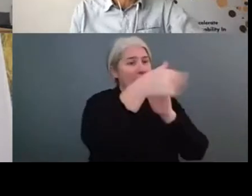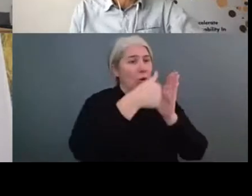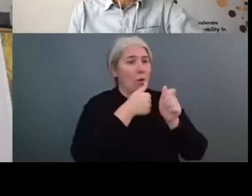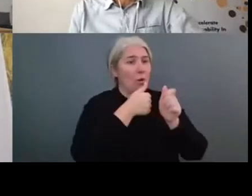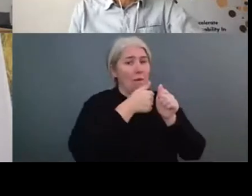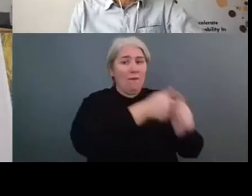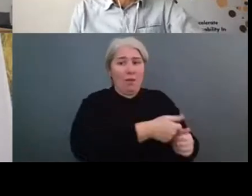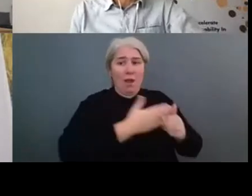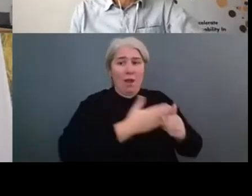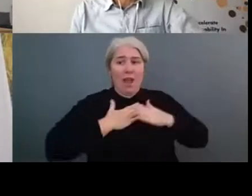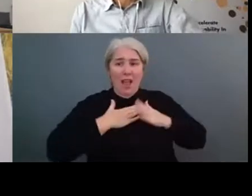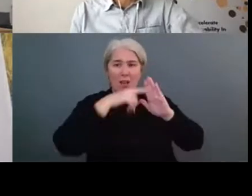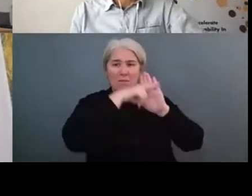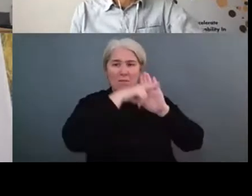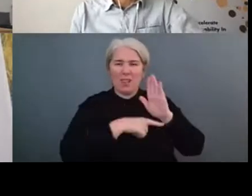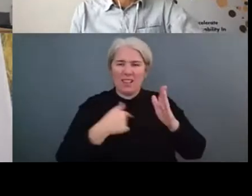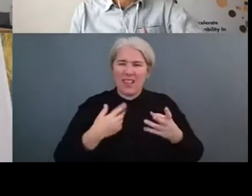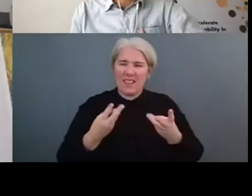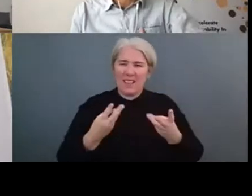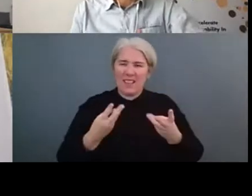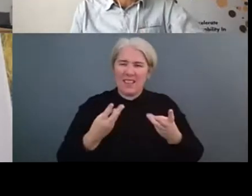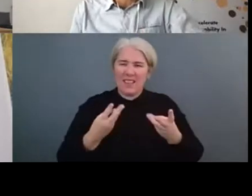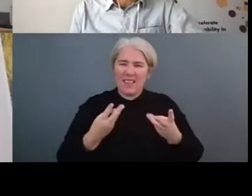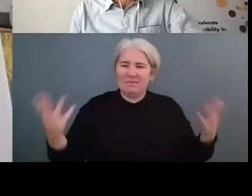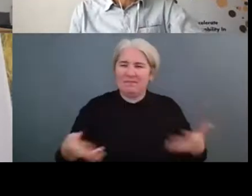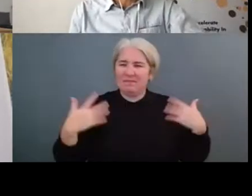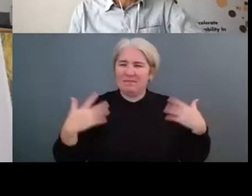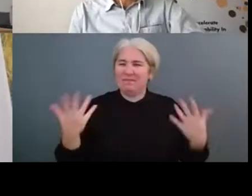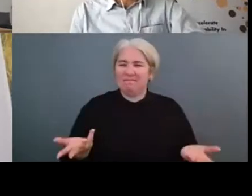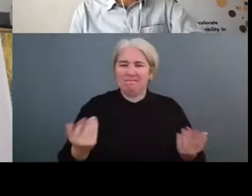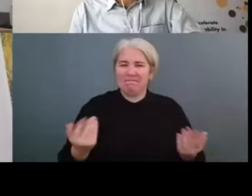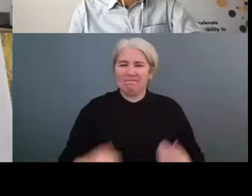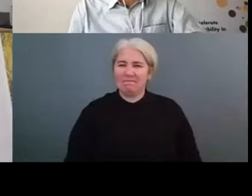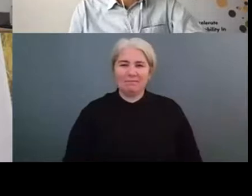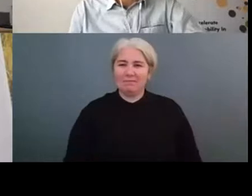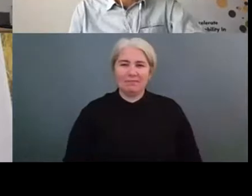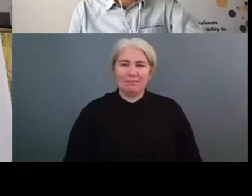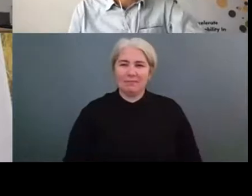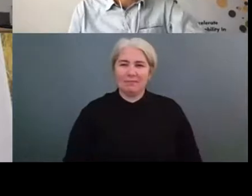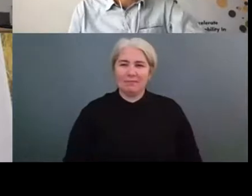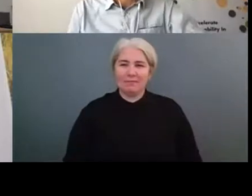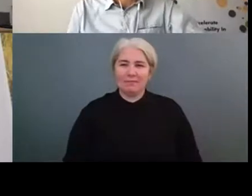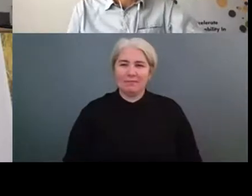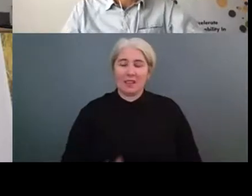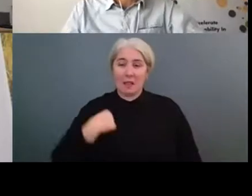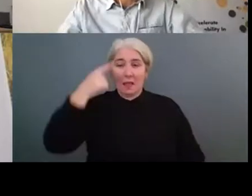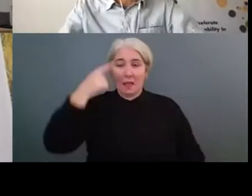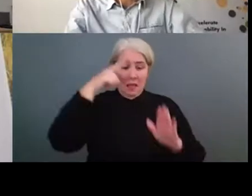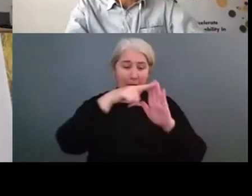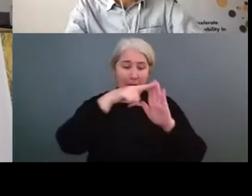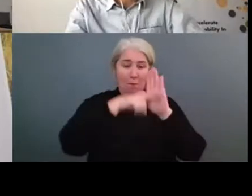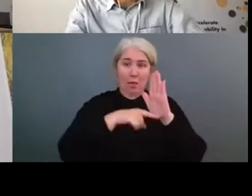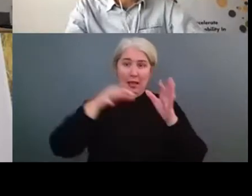things, they on itself are not the solution. So